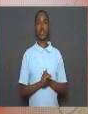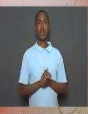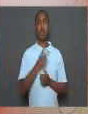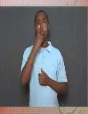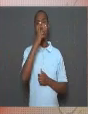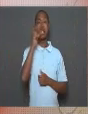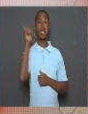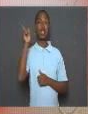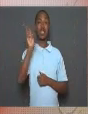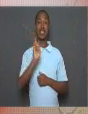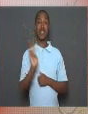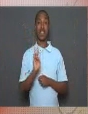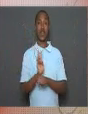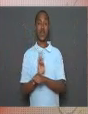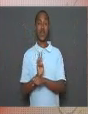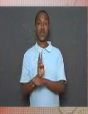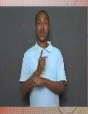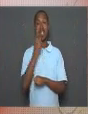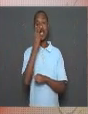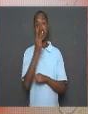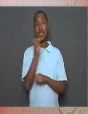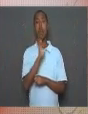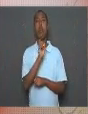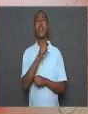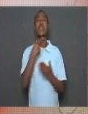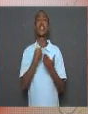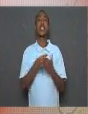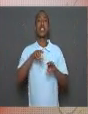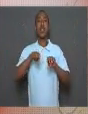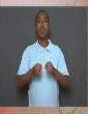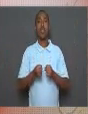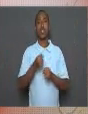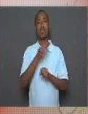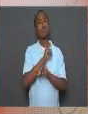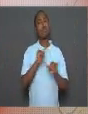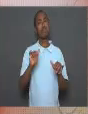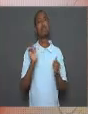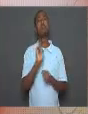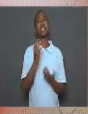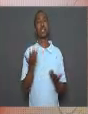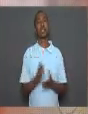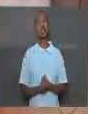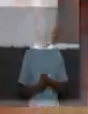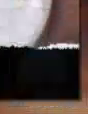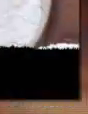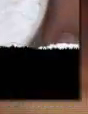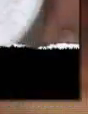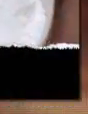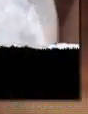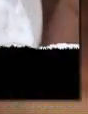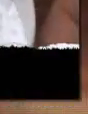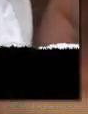Let us watch this video so you can see what this decomposition looks like.